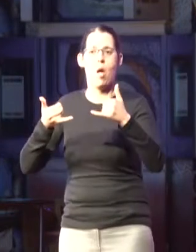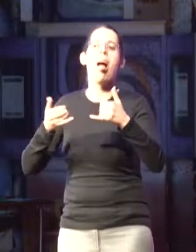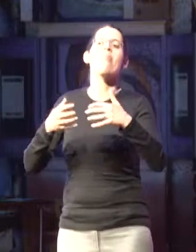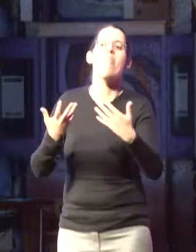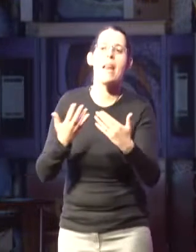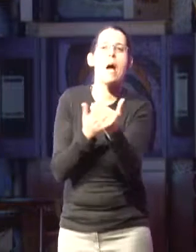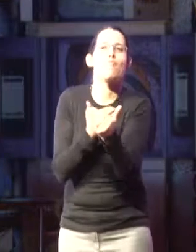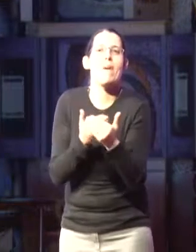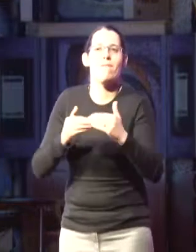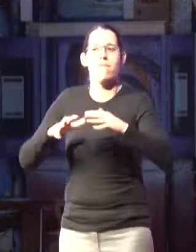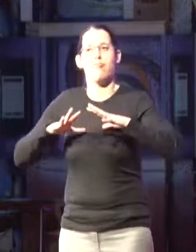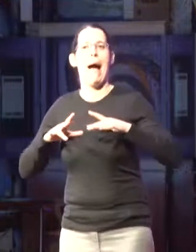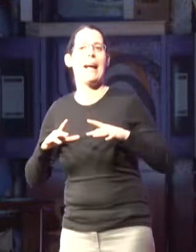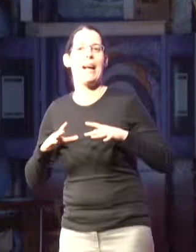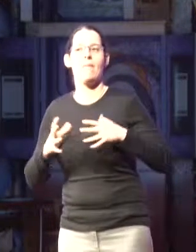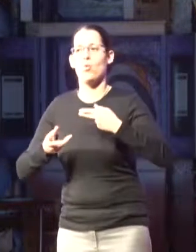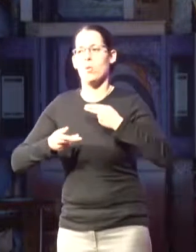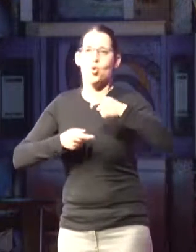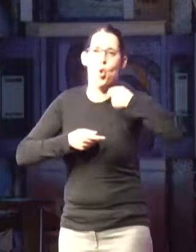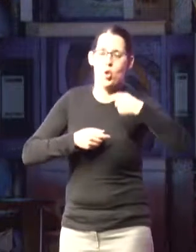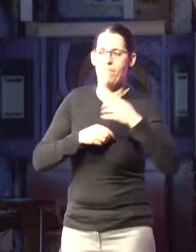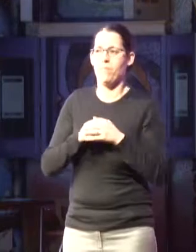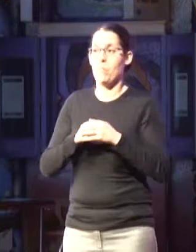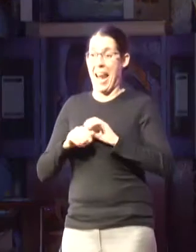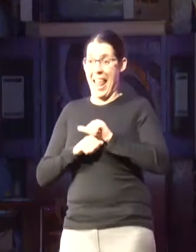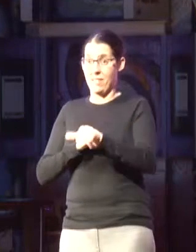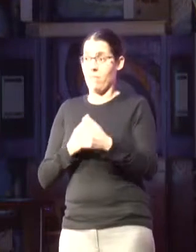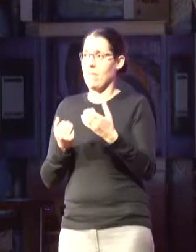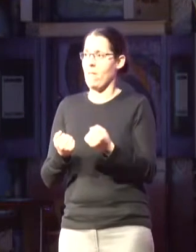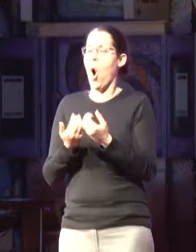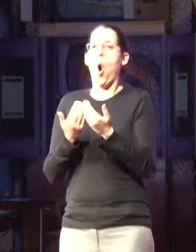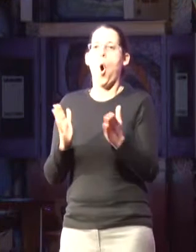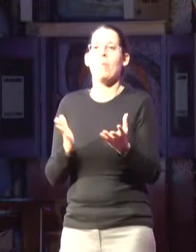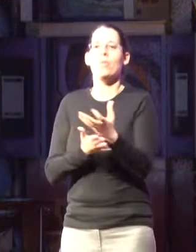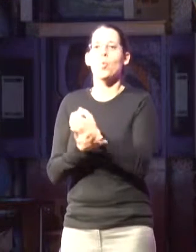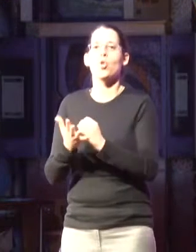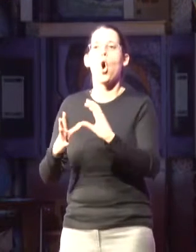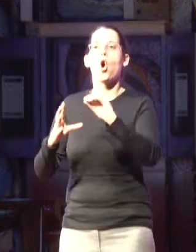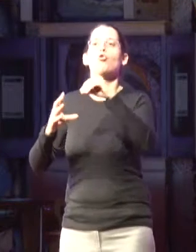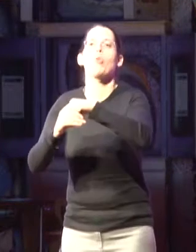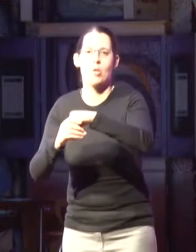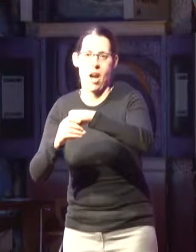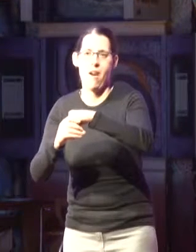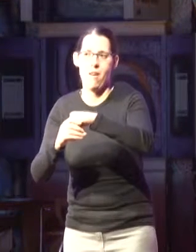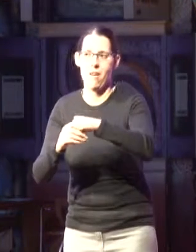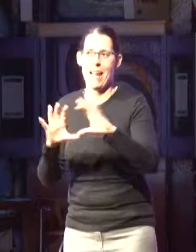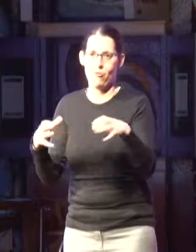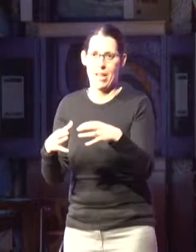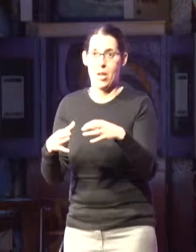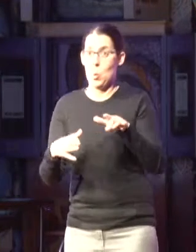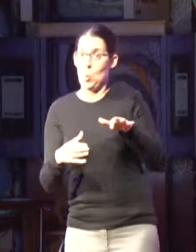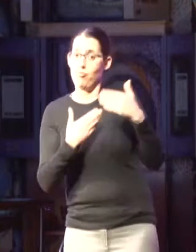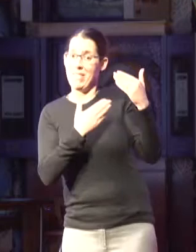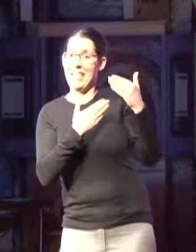break for dessert. So next up we have the Open Source Contributor category, and this category will be presented by